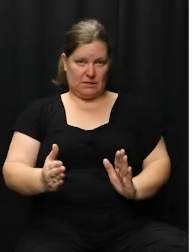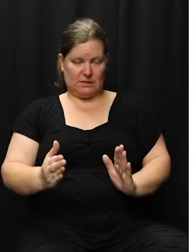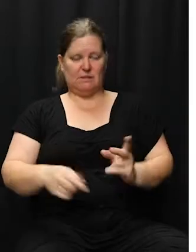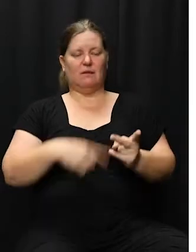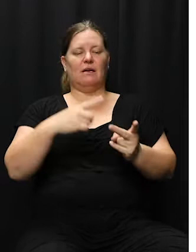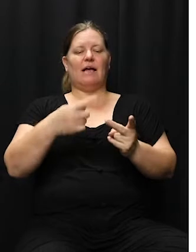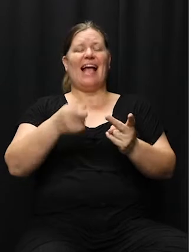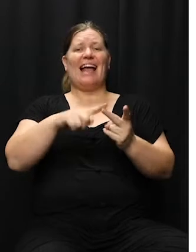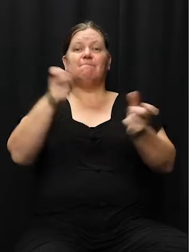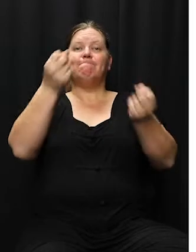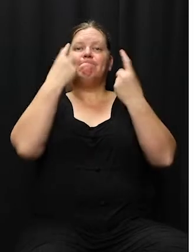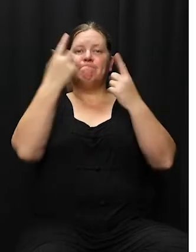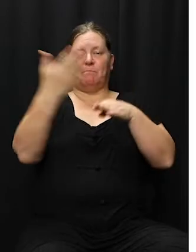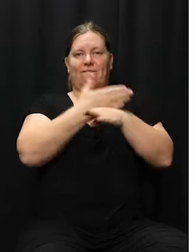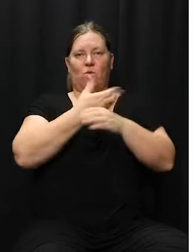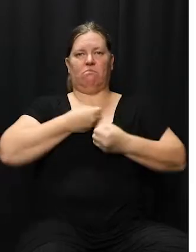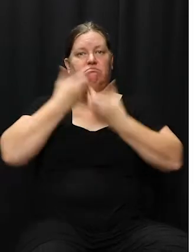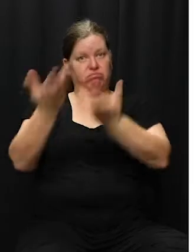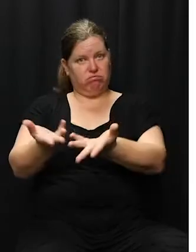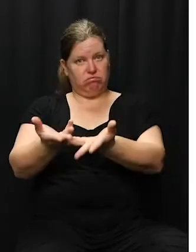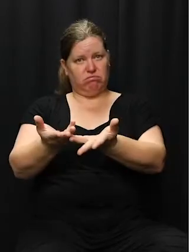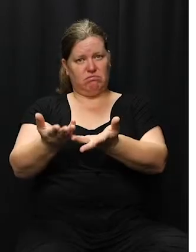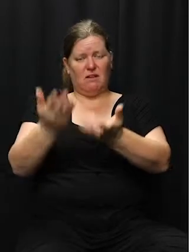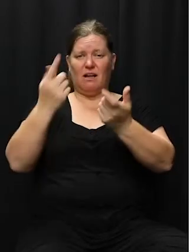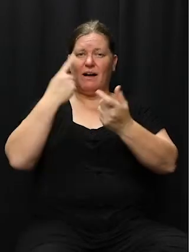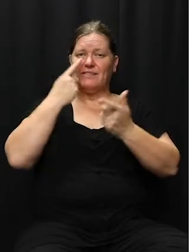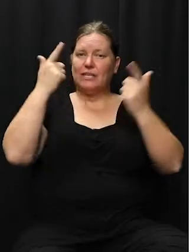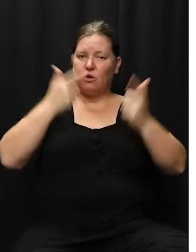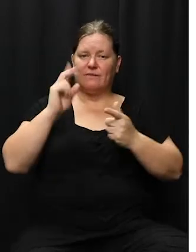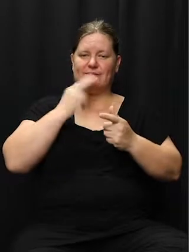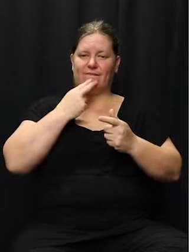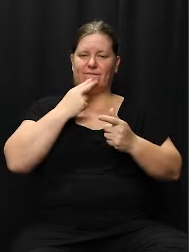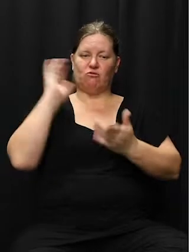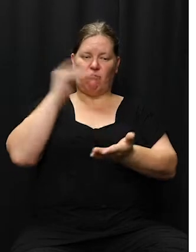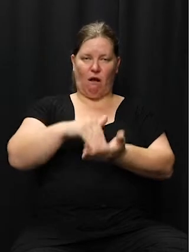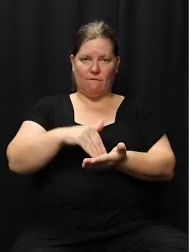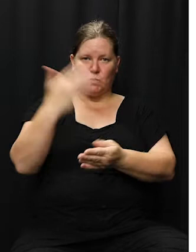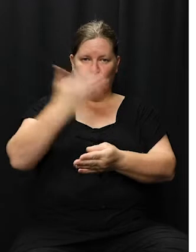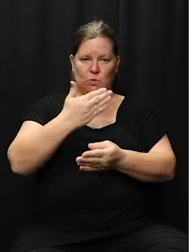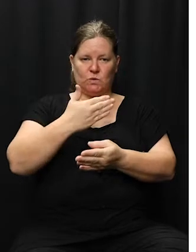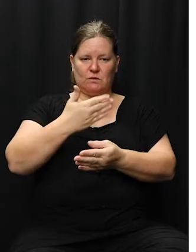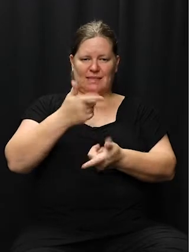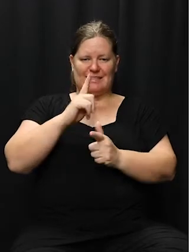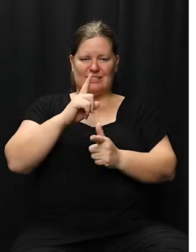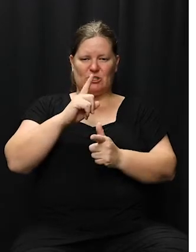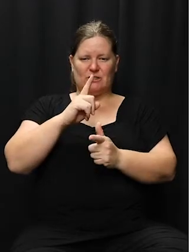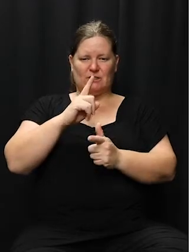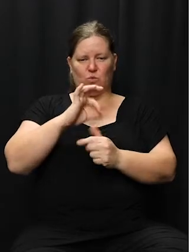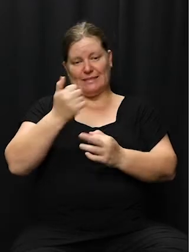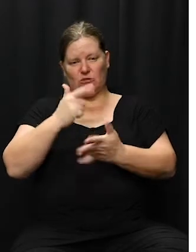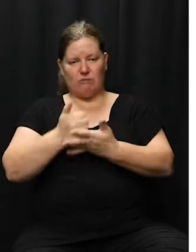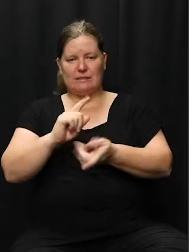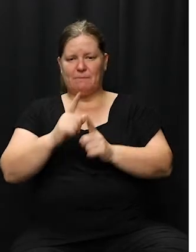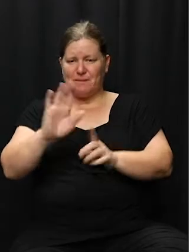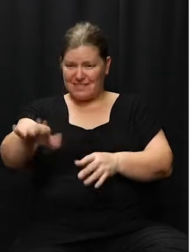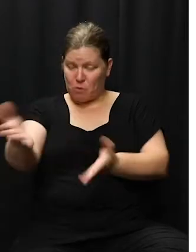contextual sort of, more context to less, and definitely comprehension before production. And I've seen a lot of deaf kids arrive at